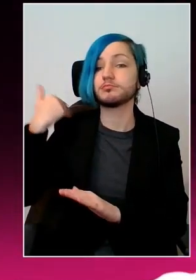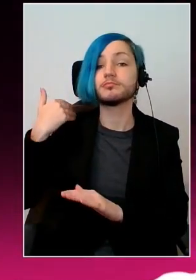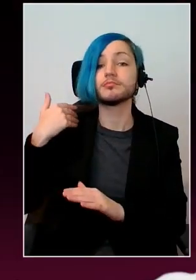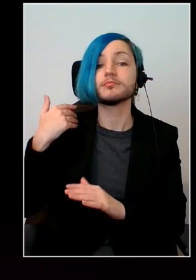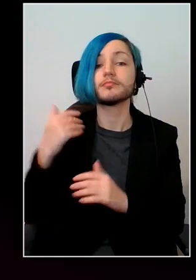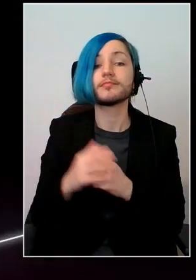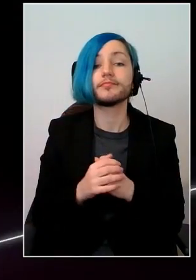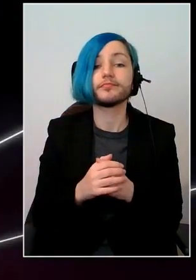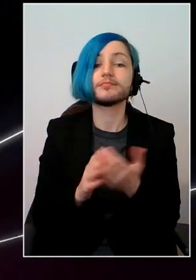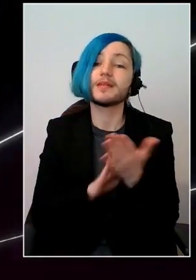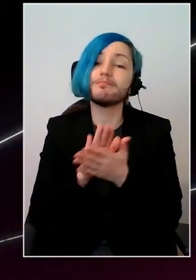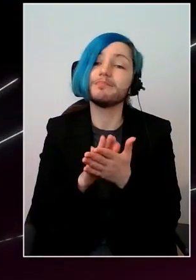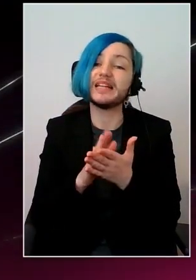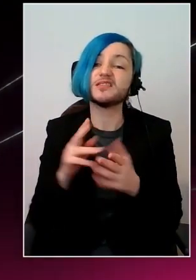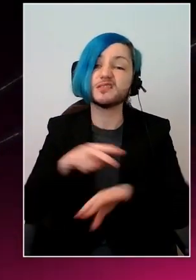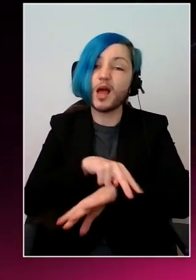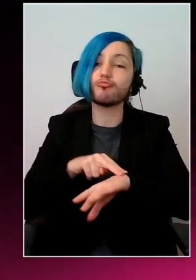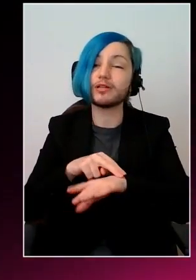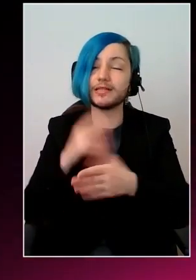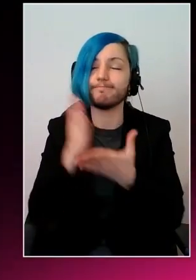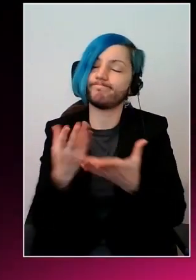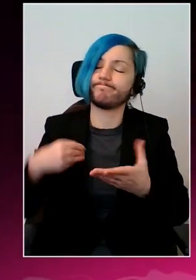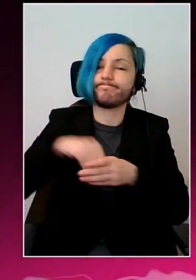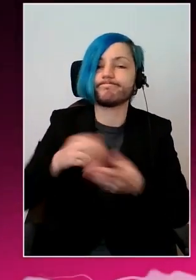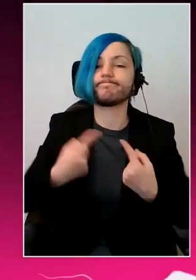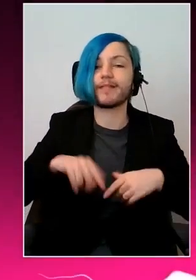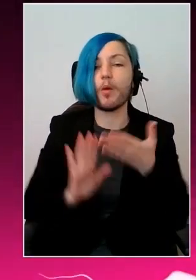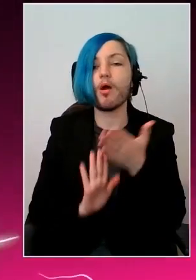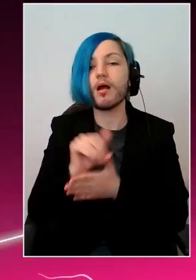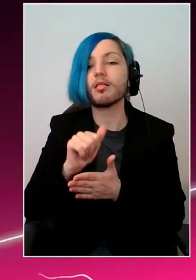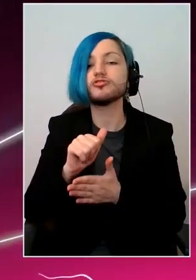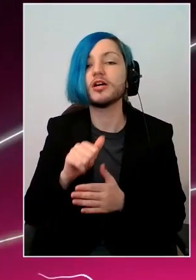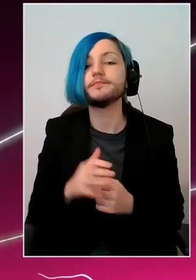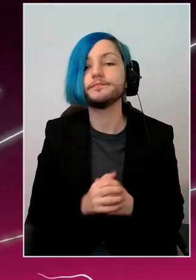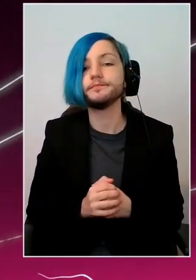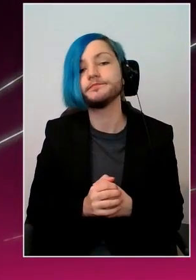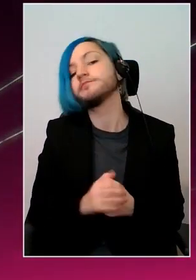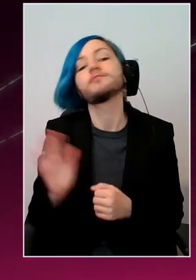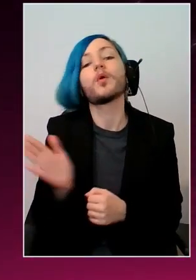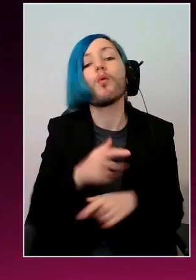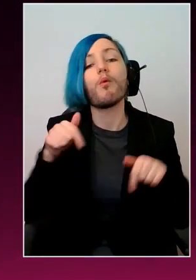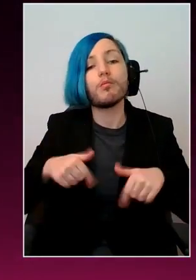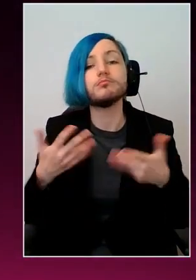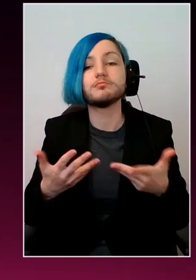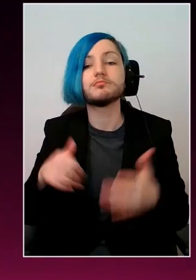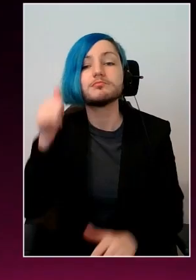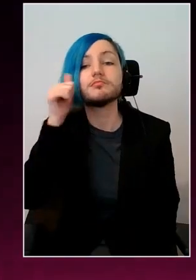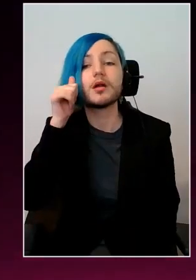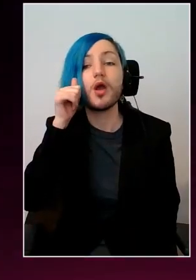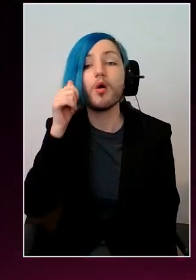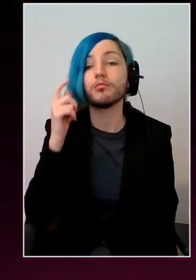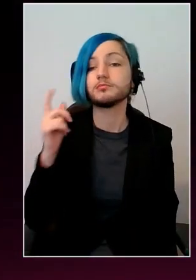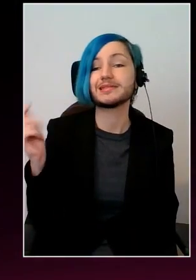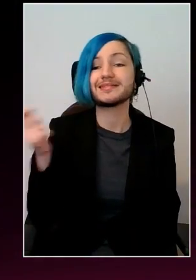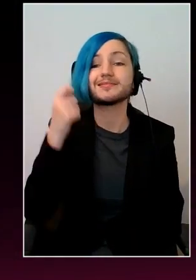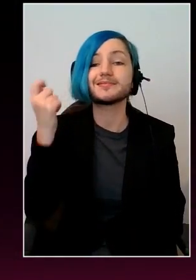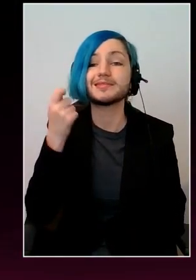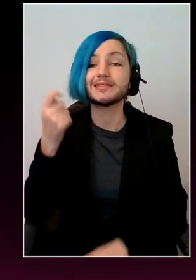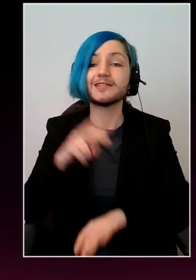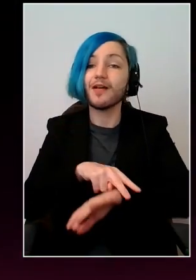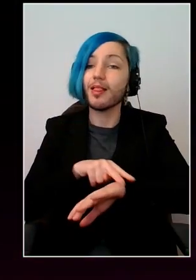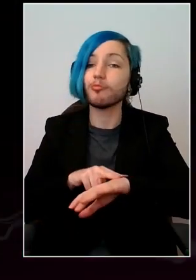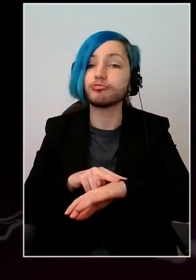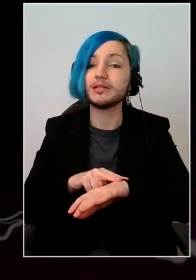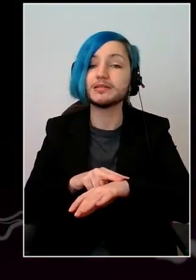are truly embedded within our culture. All of us here today know that successful apprenticeships are the result